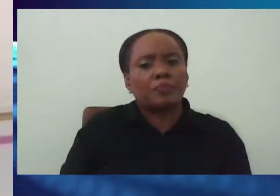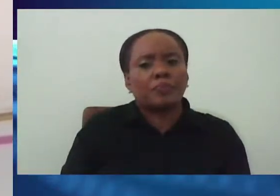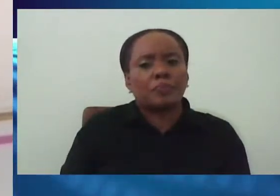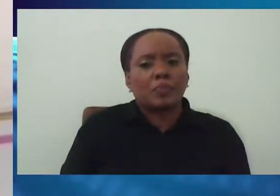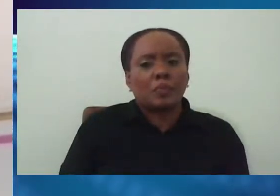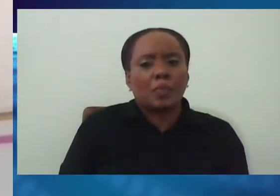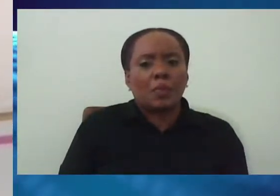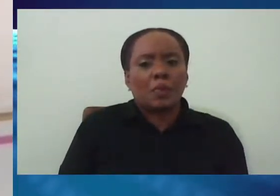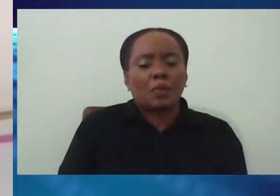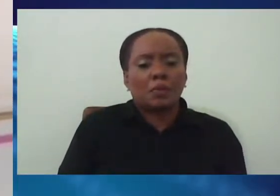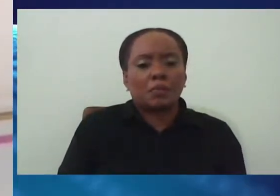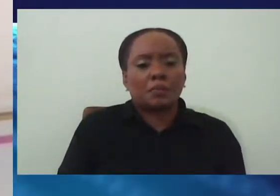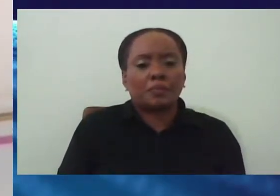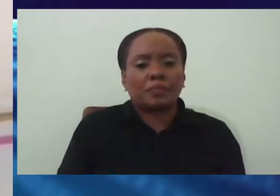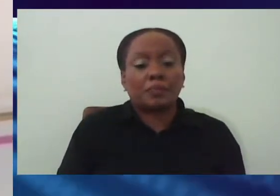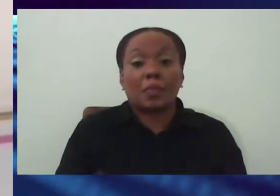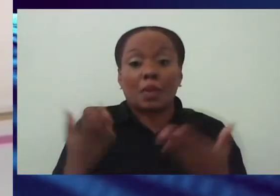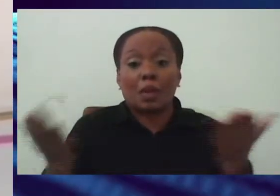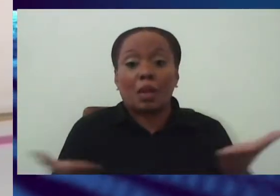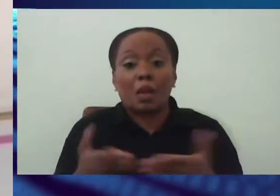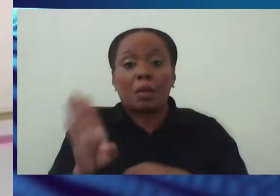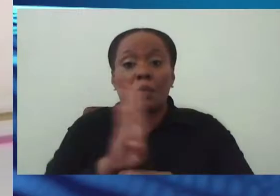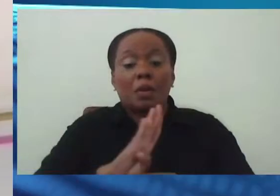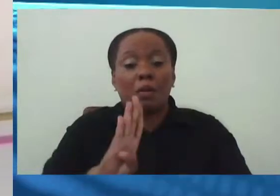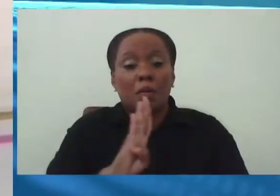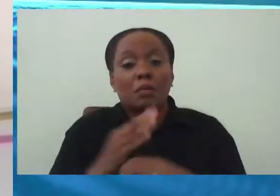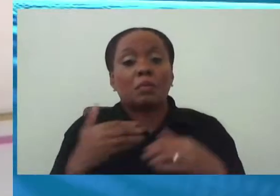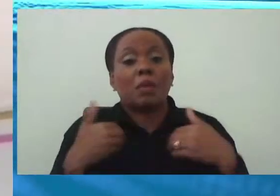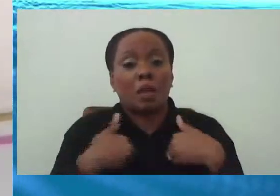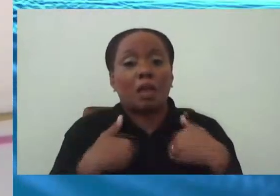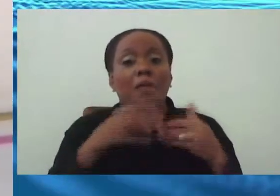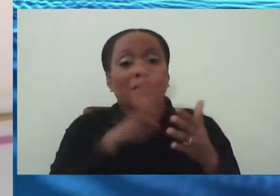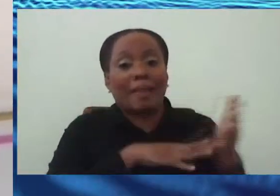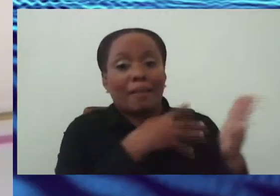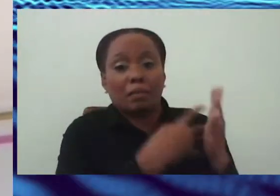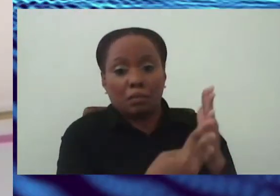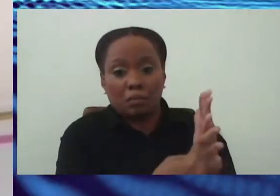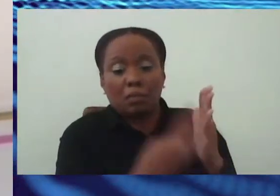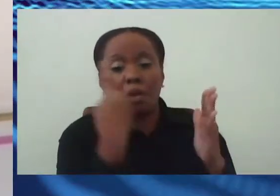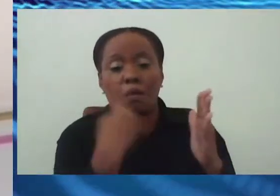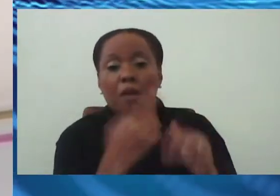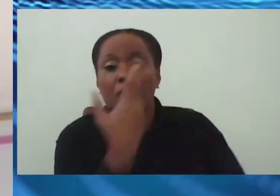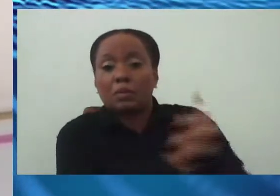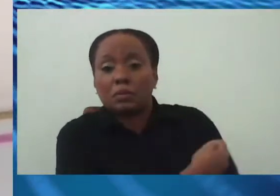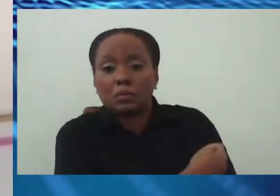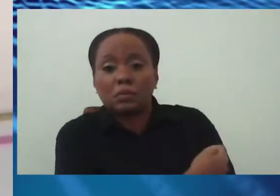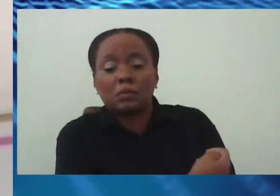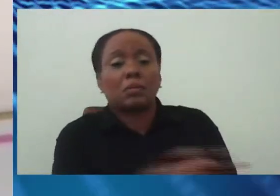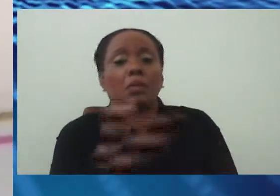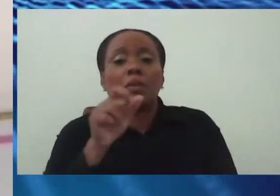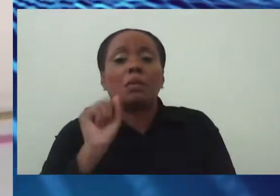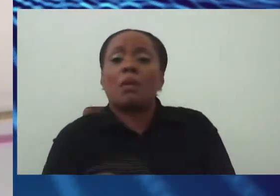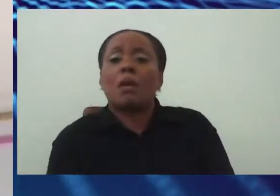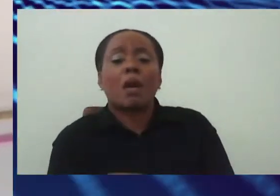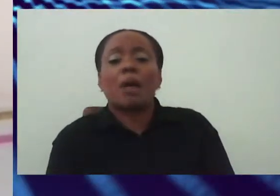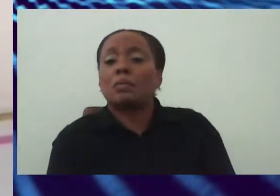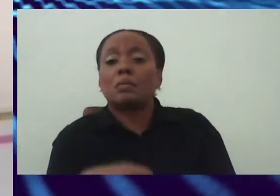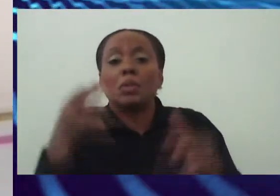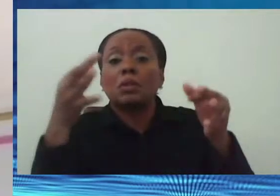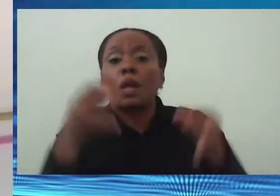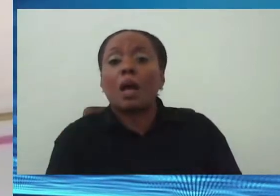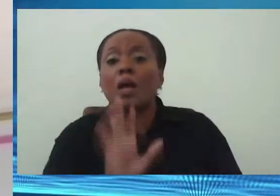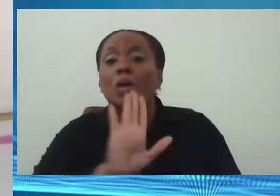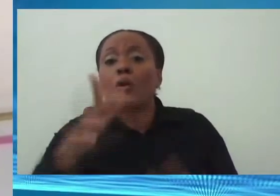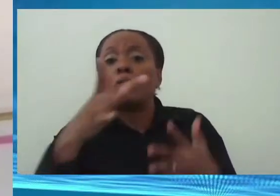given by particular schedules, and we have sufficient variation that you can find and choose the vaccine that suits you.